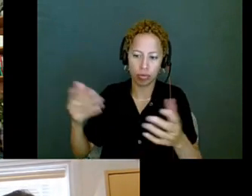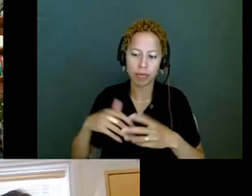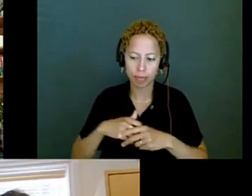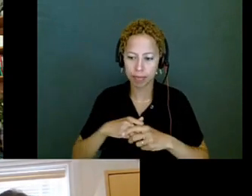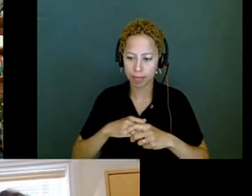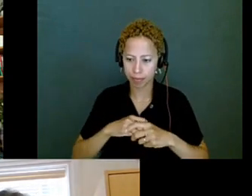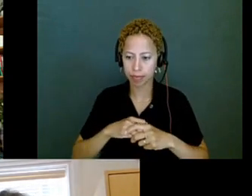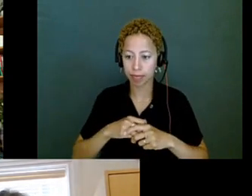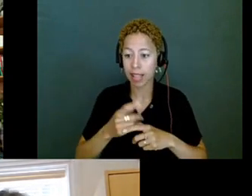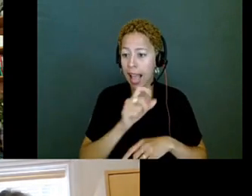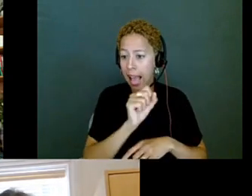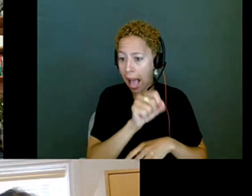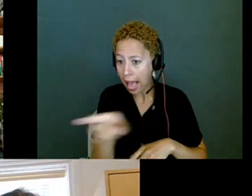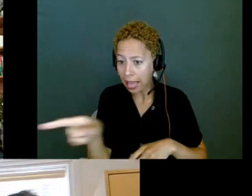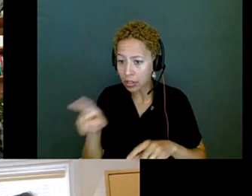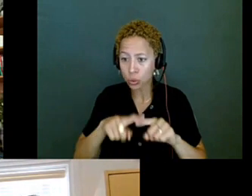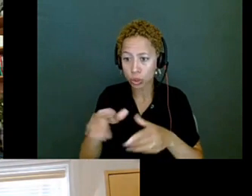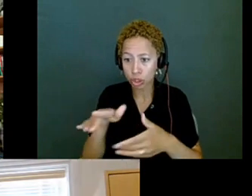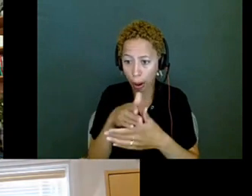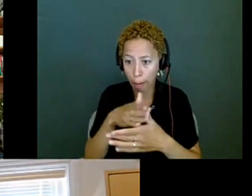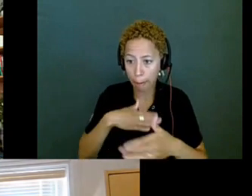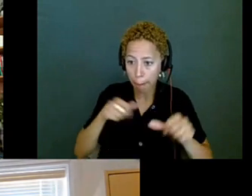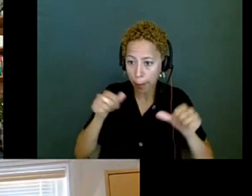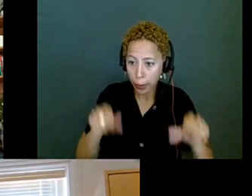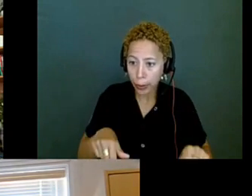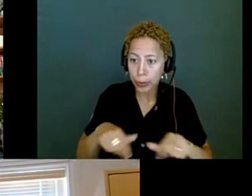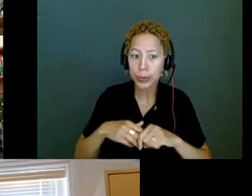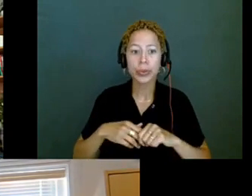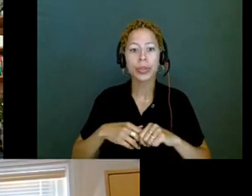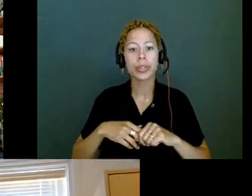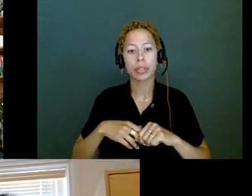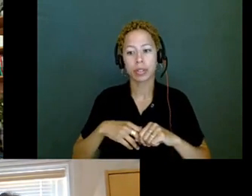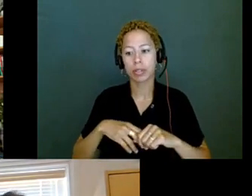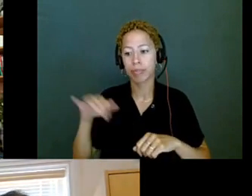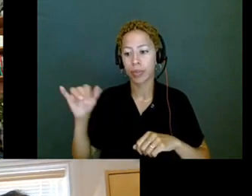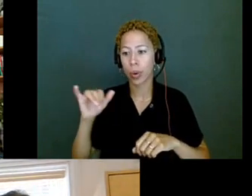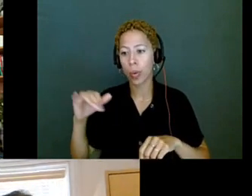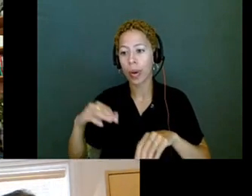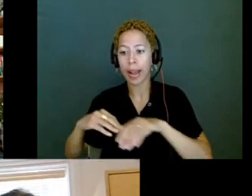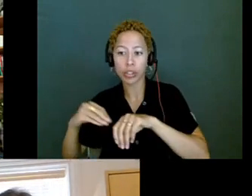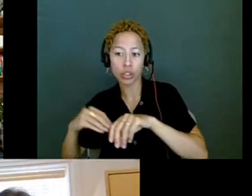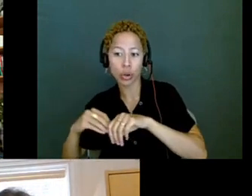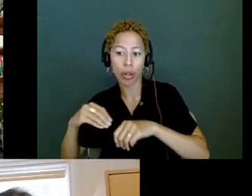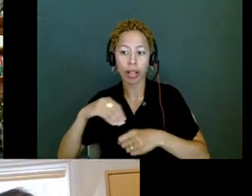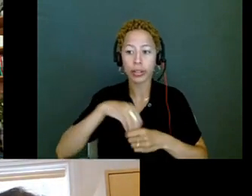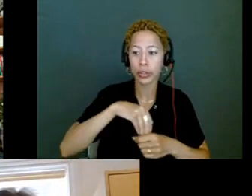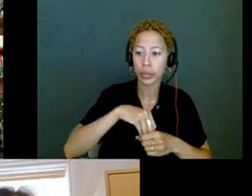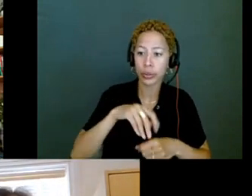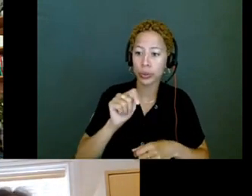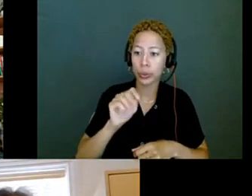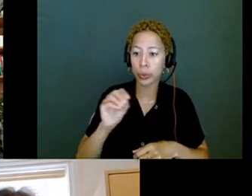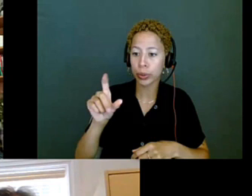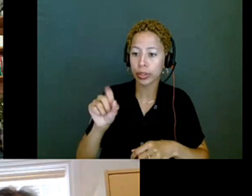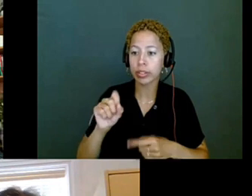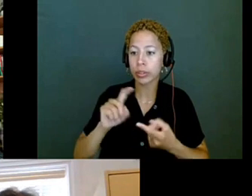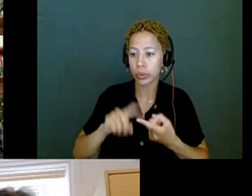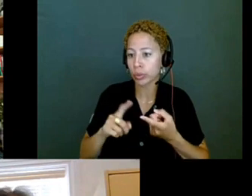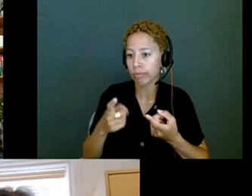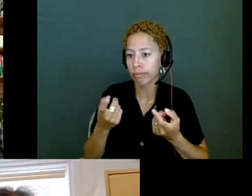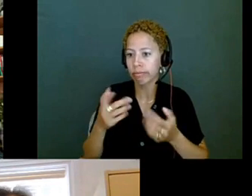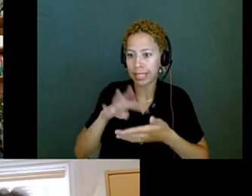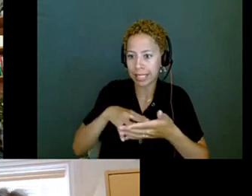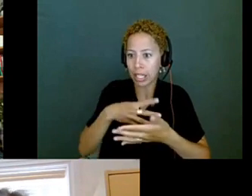people to share. You can use again, we talked about external and internal tools to schedule posts. Sana,